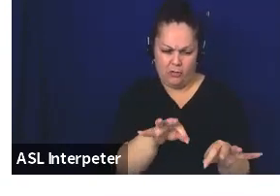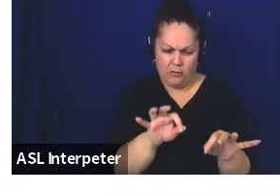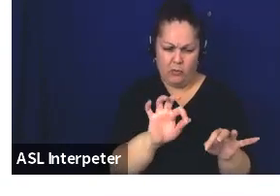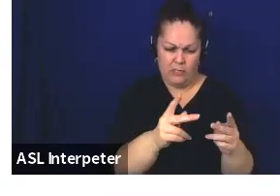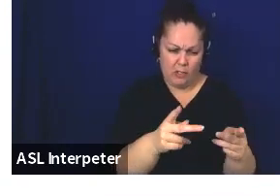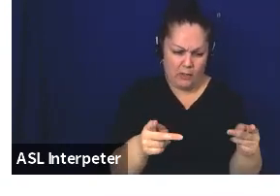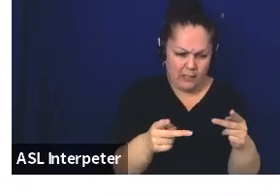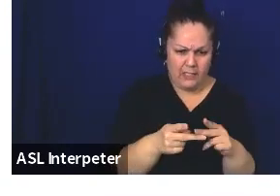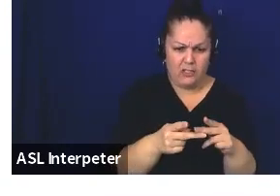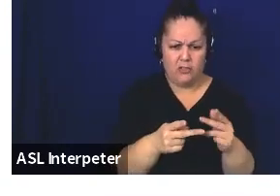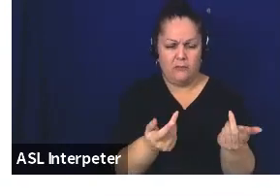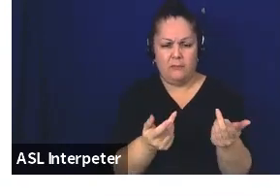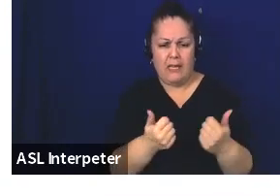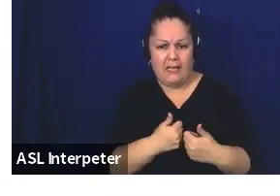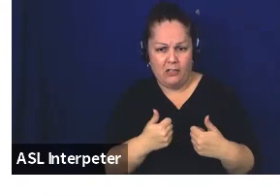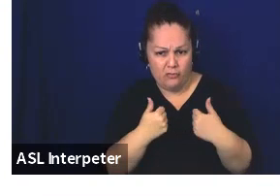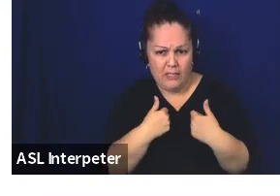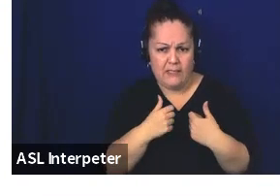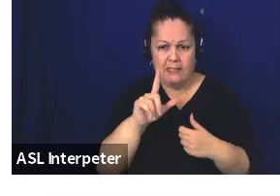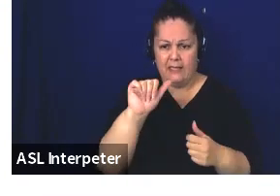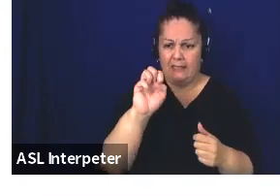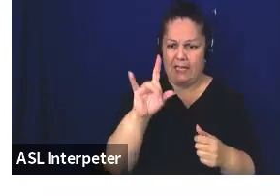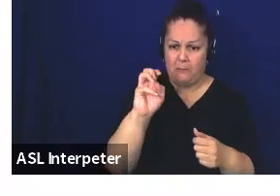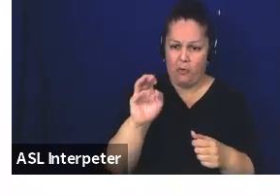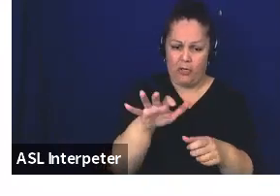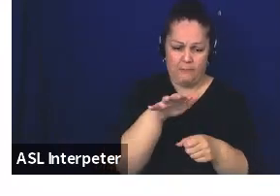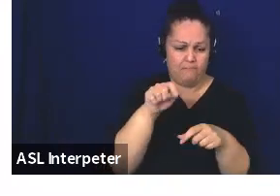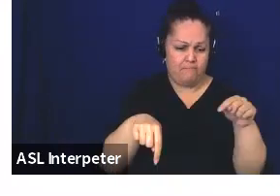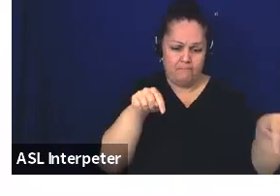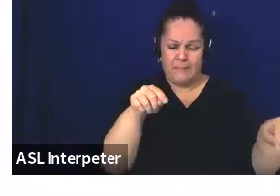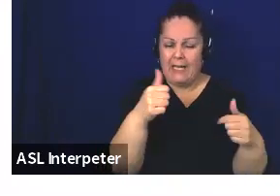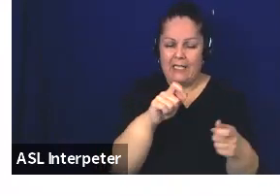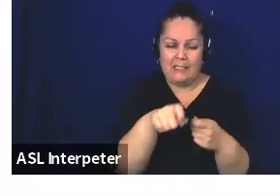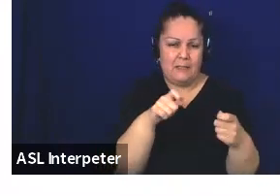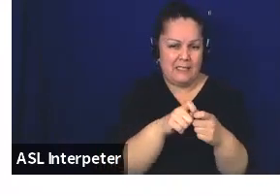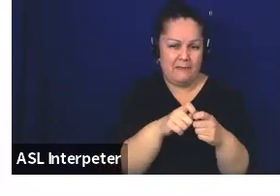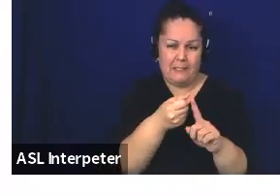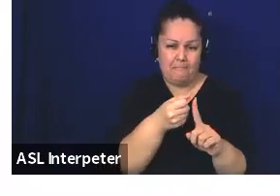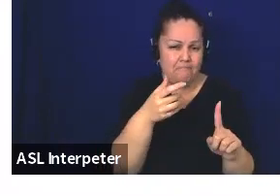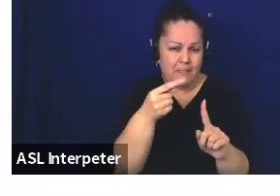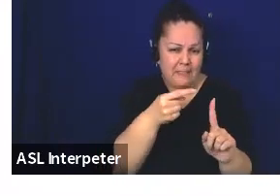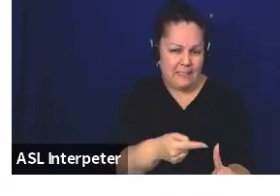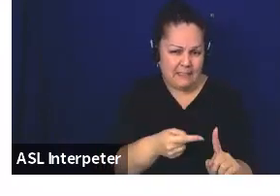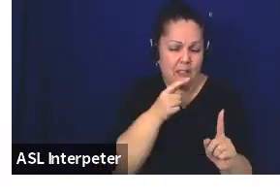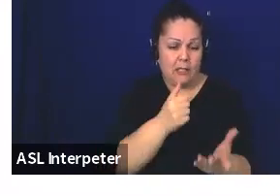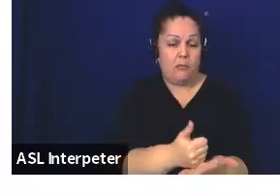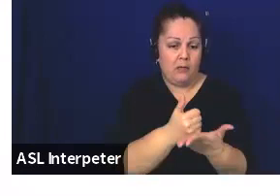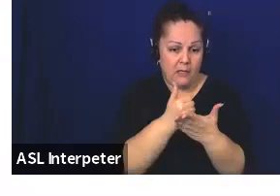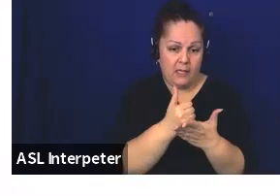location, addresses, landmarks, and any other specific location details that's going to assist